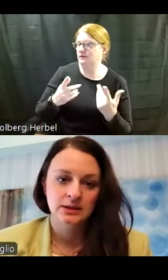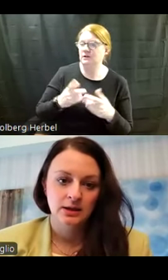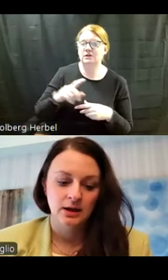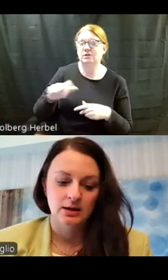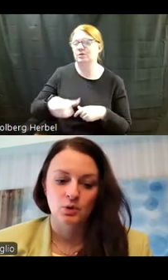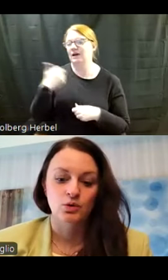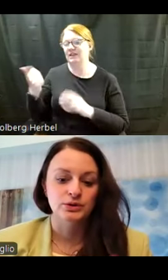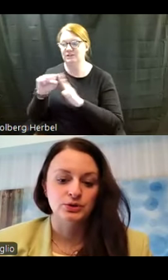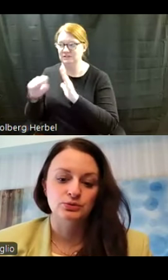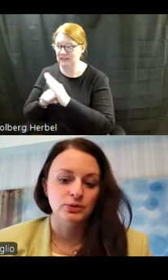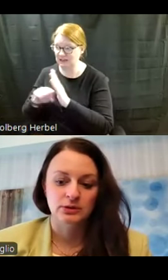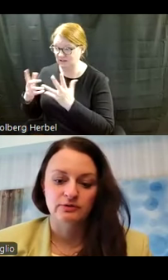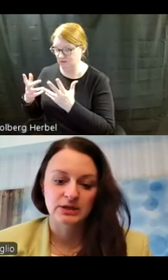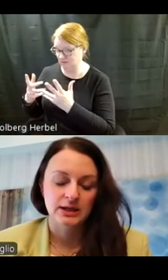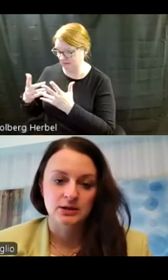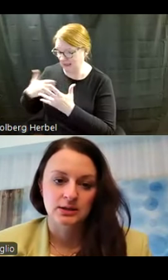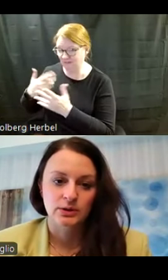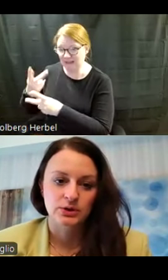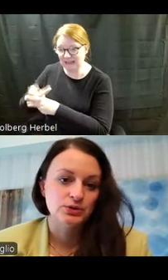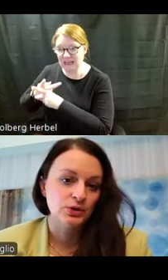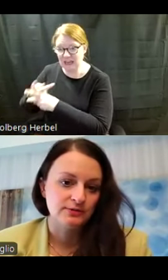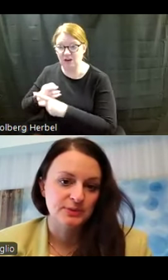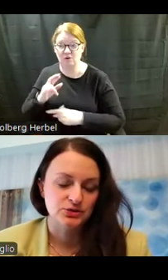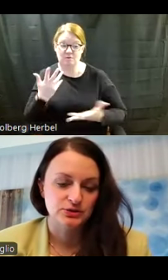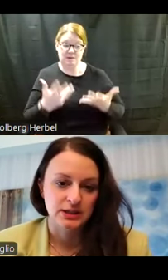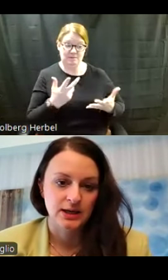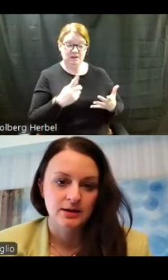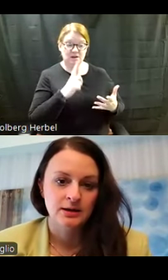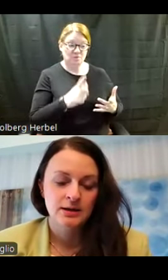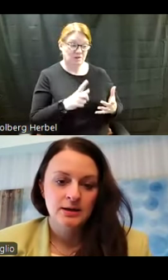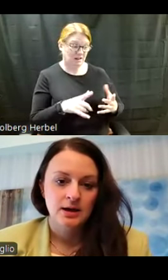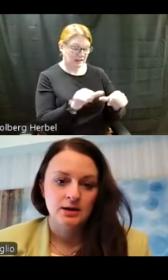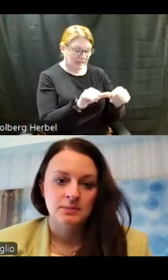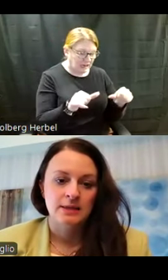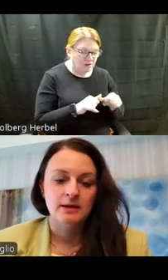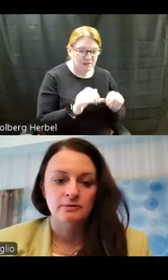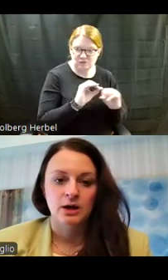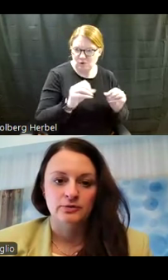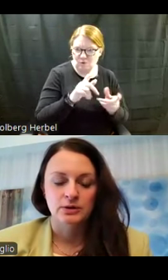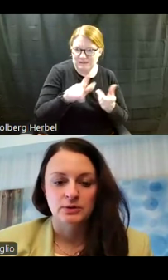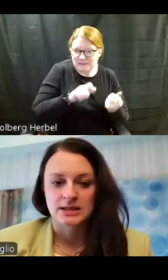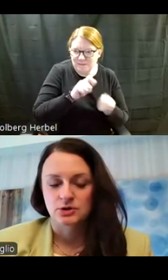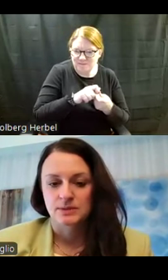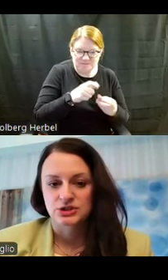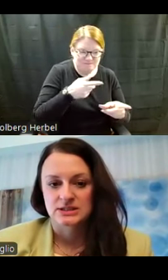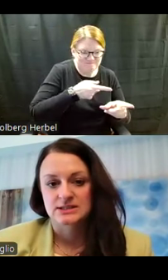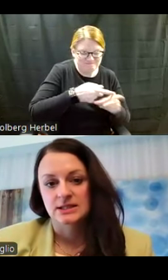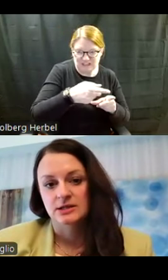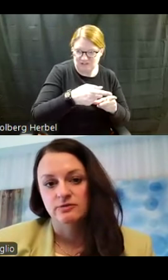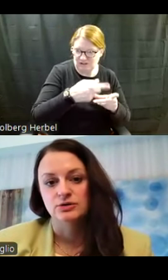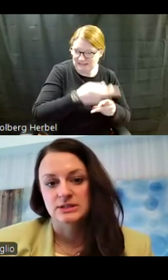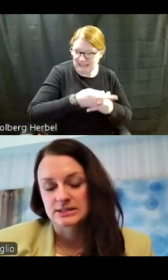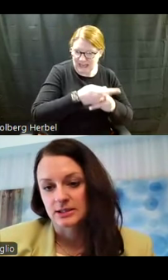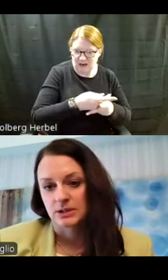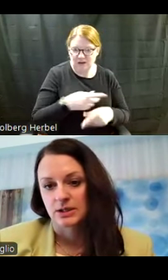lines, or you live in an area where you don't have specialty care. And then the last one I'll mention is this idea